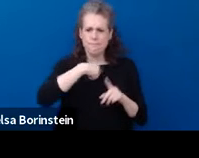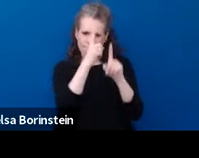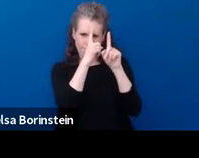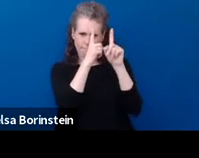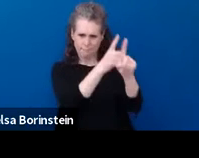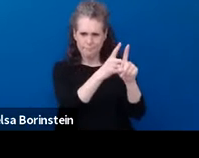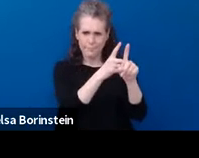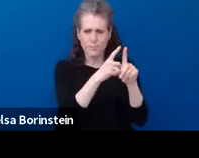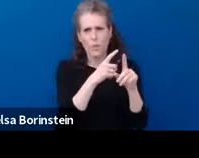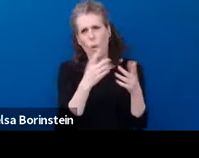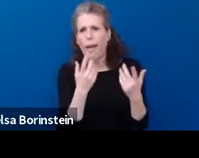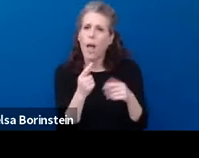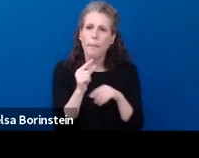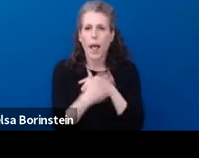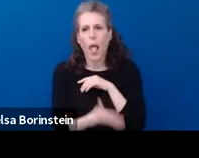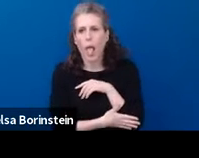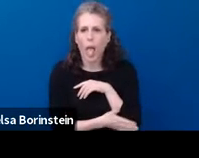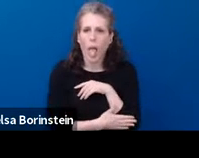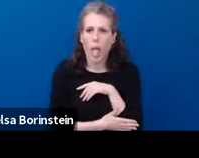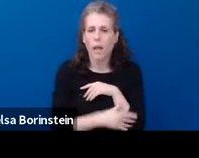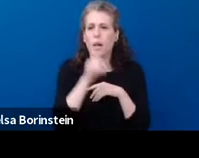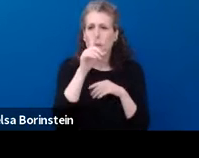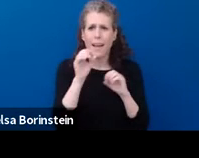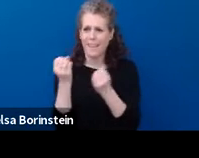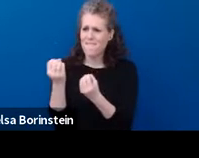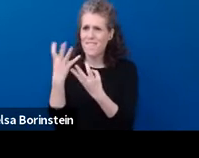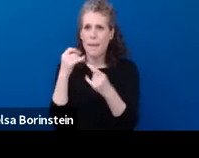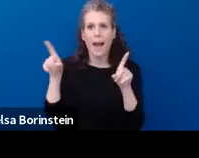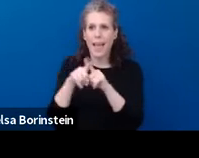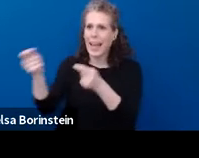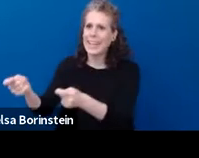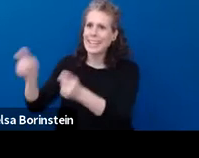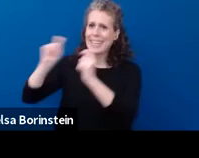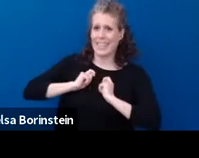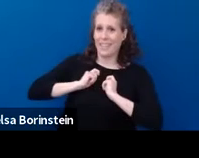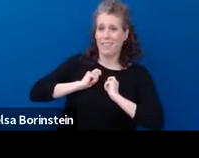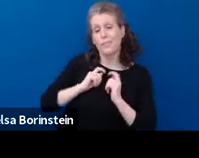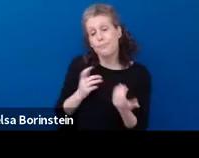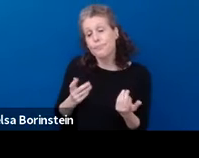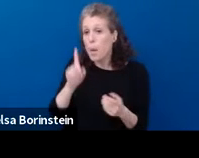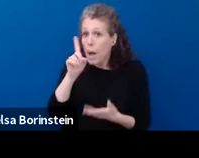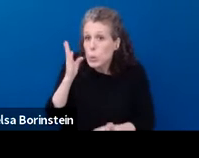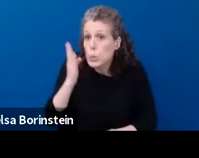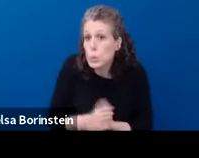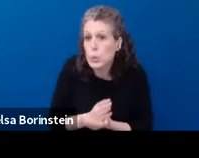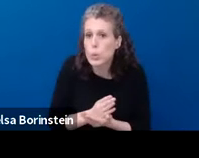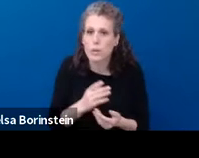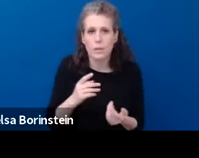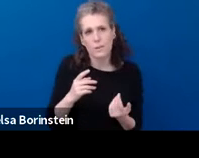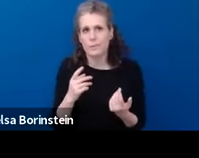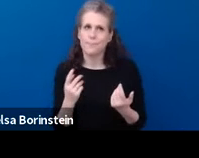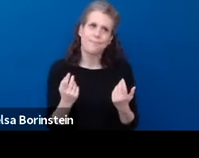a little bit lazy way of saying it, that feedback is a gift, but I do believe in that. It sounds like a marketing payoff,